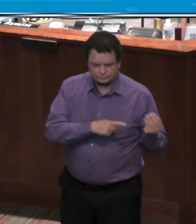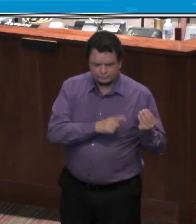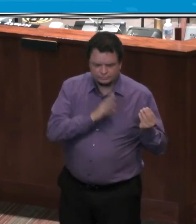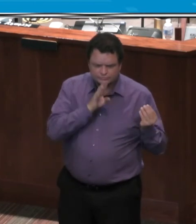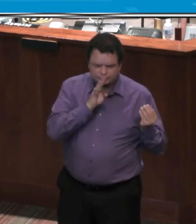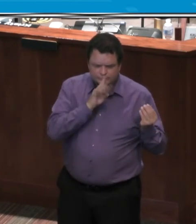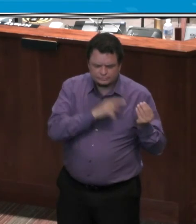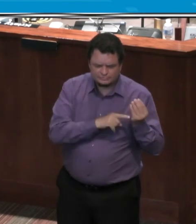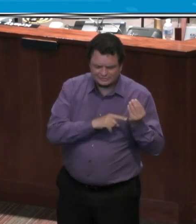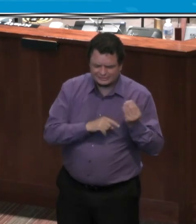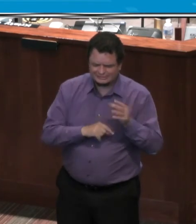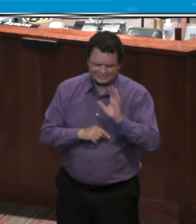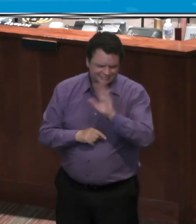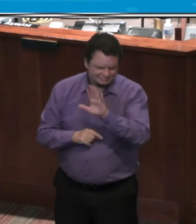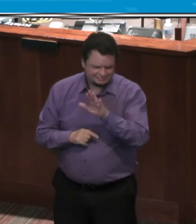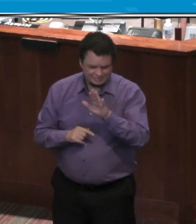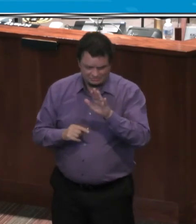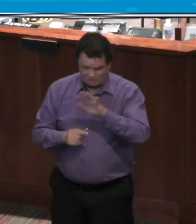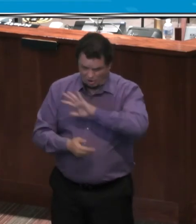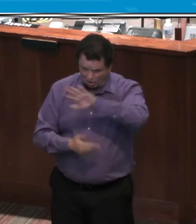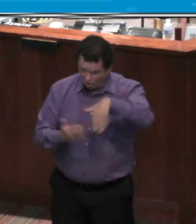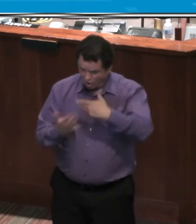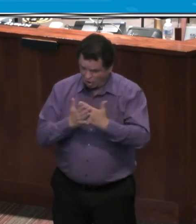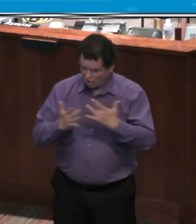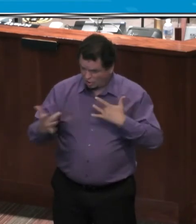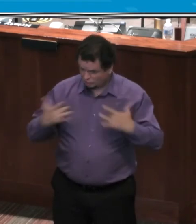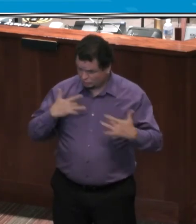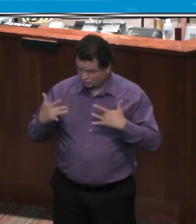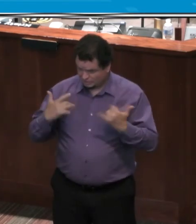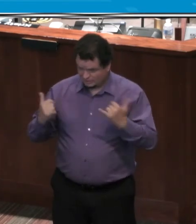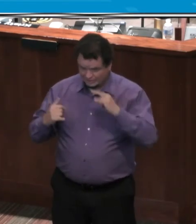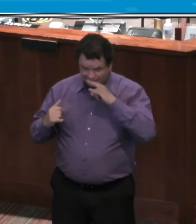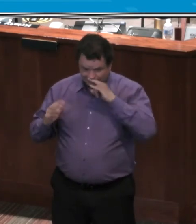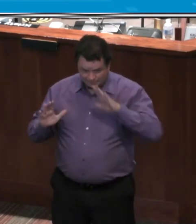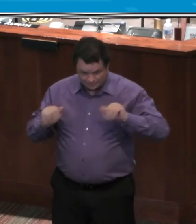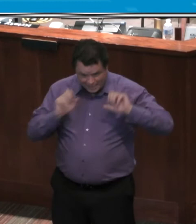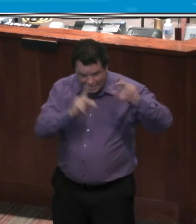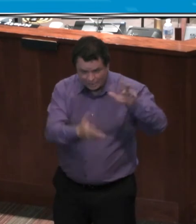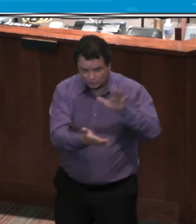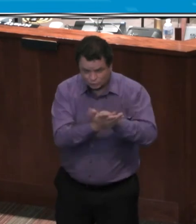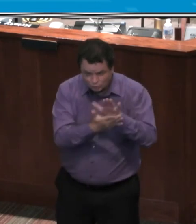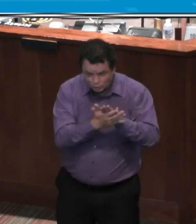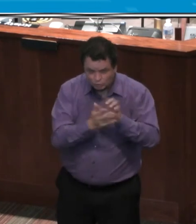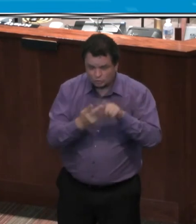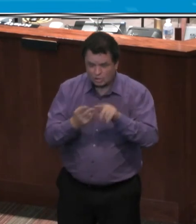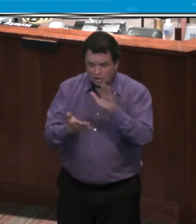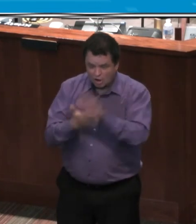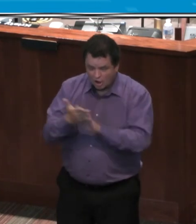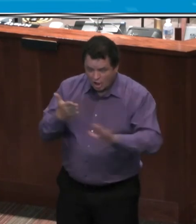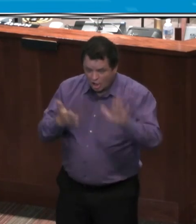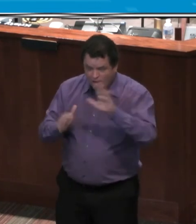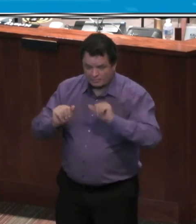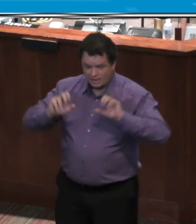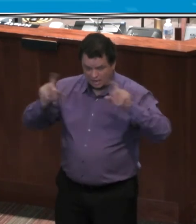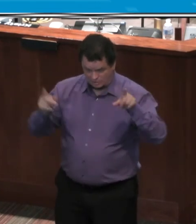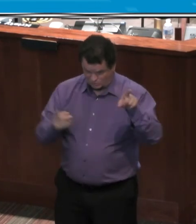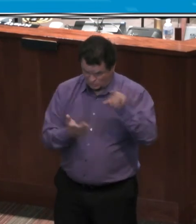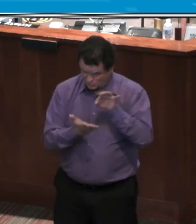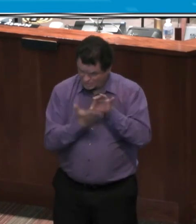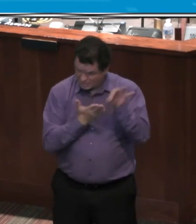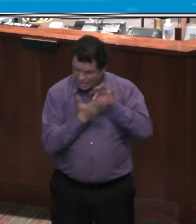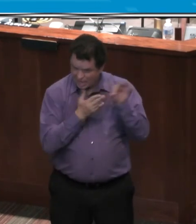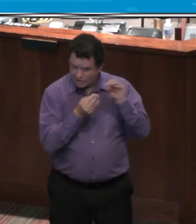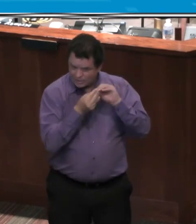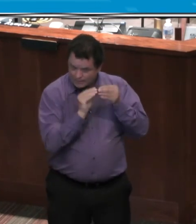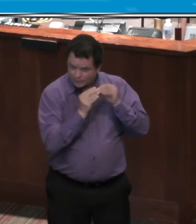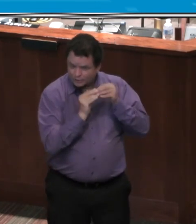we looked at tracking those numbers from UCCS, Pikes Peak Community College, the Air Force